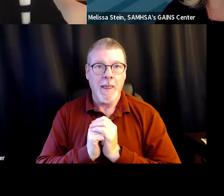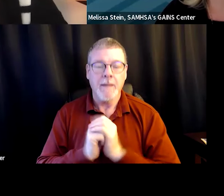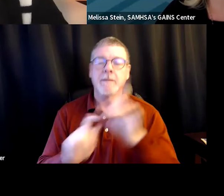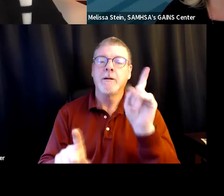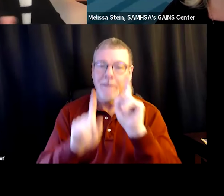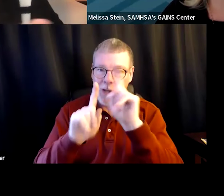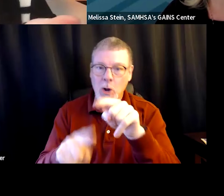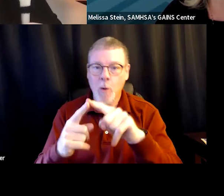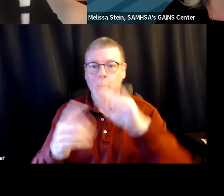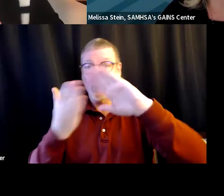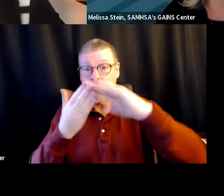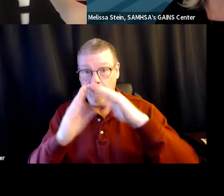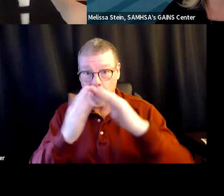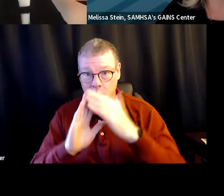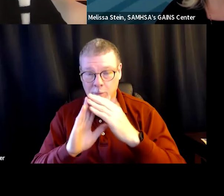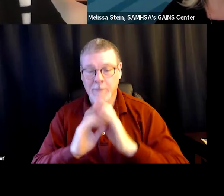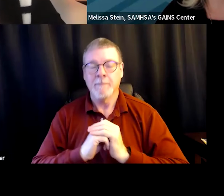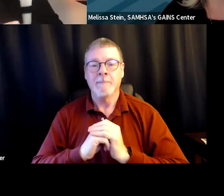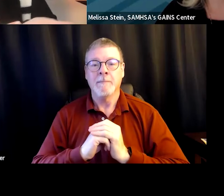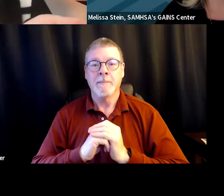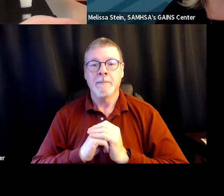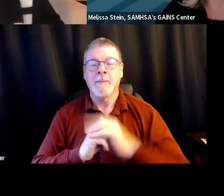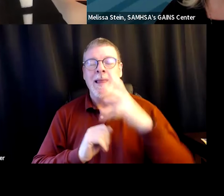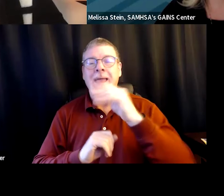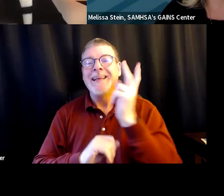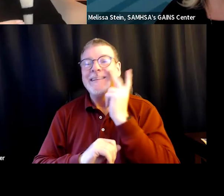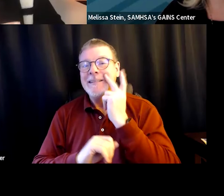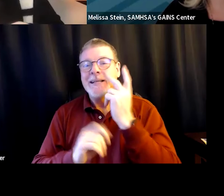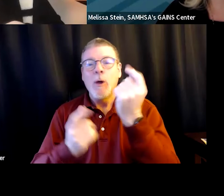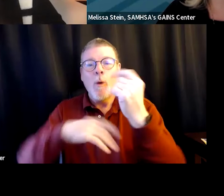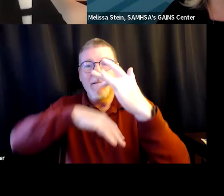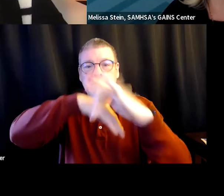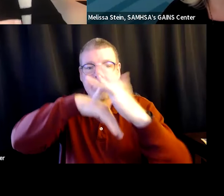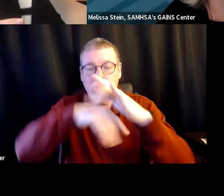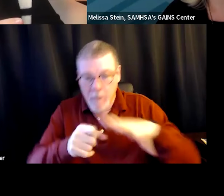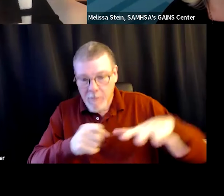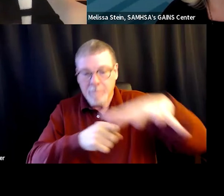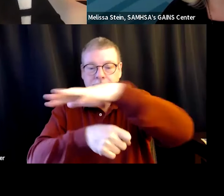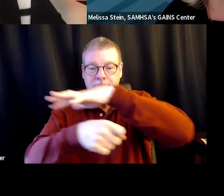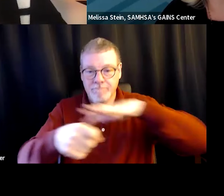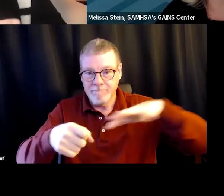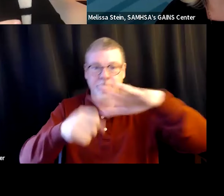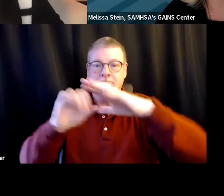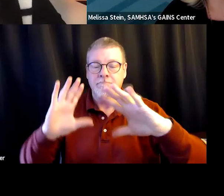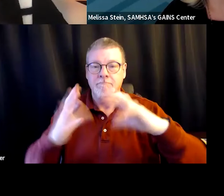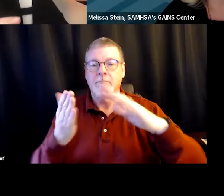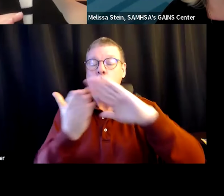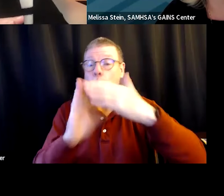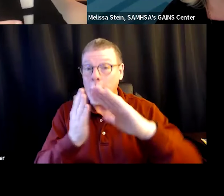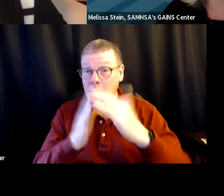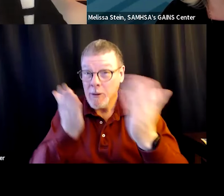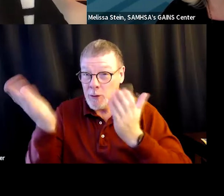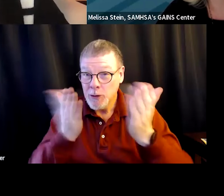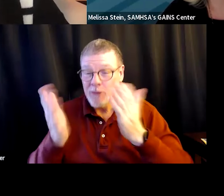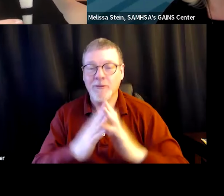community, step outside of the microsystem, see what existing agencies, non-for-profits, community services, community-based